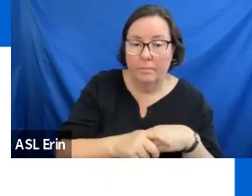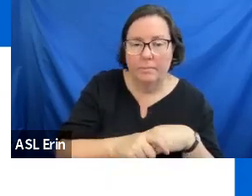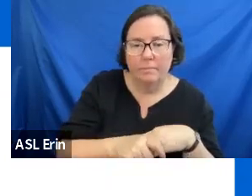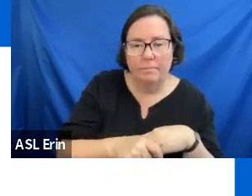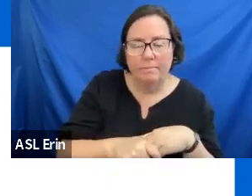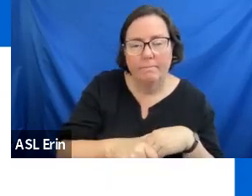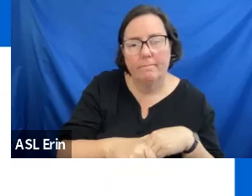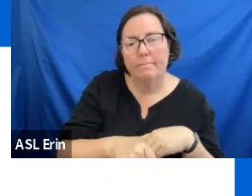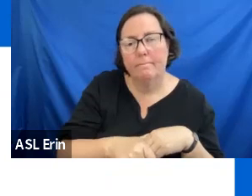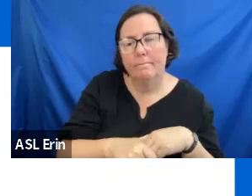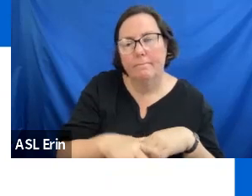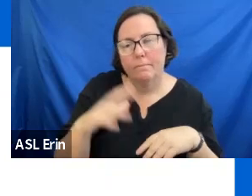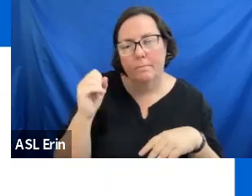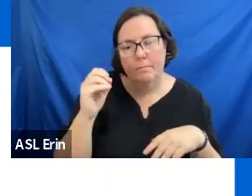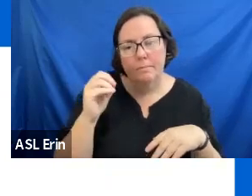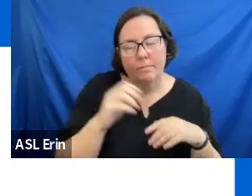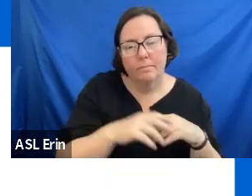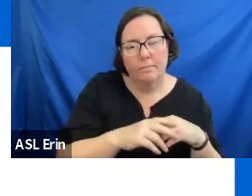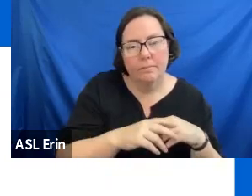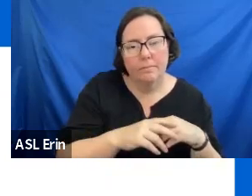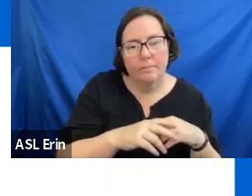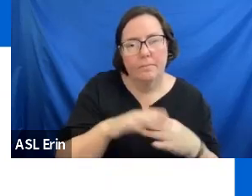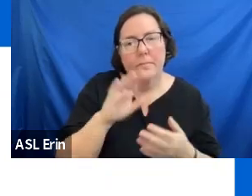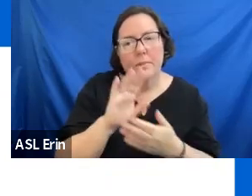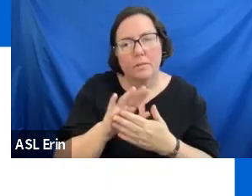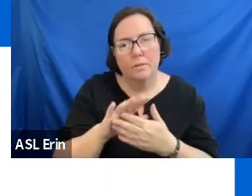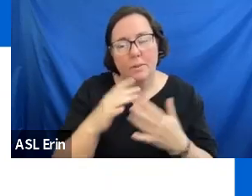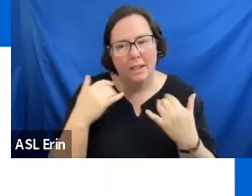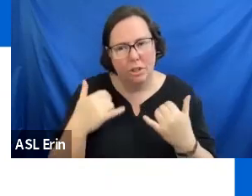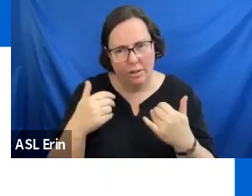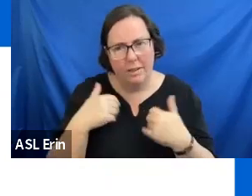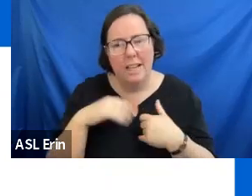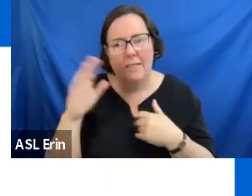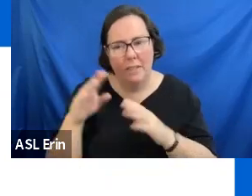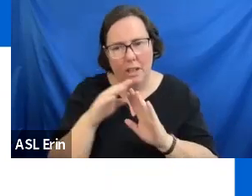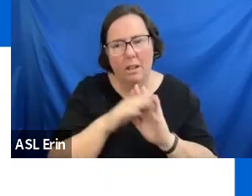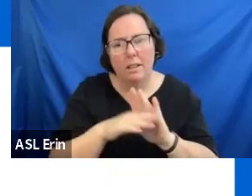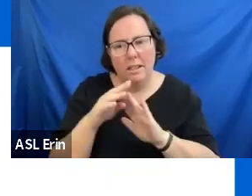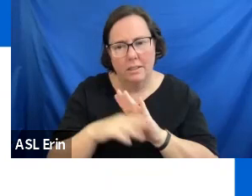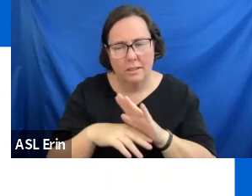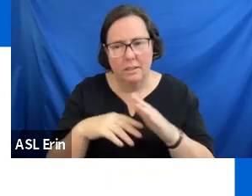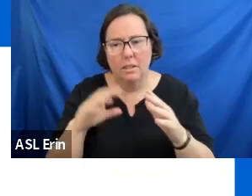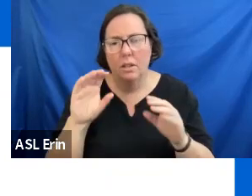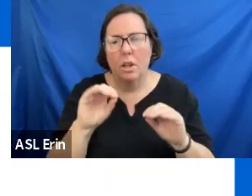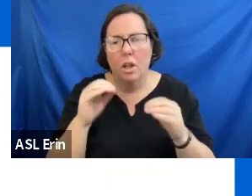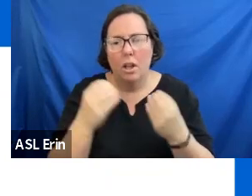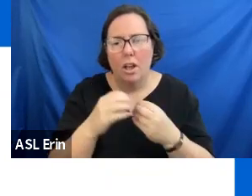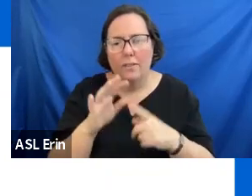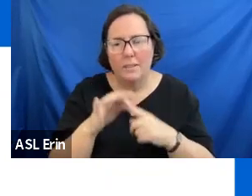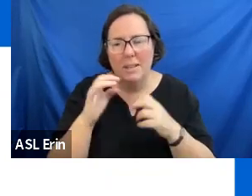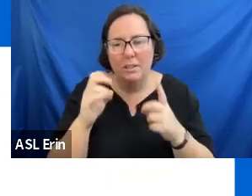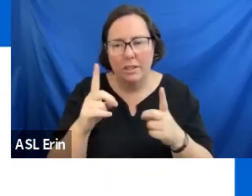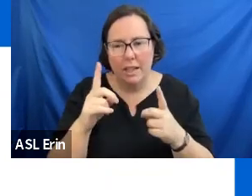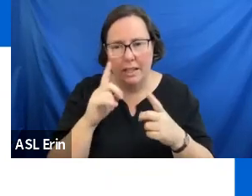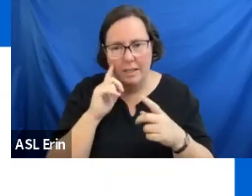So our schools currently have their roster, and our Office of Special Education is